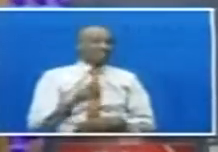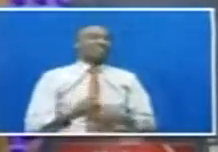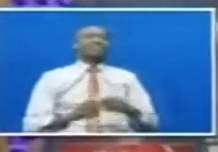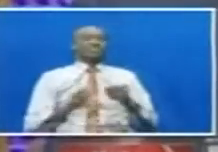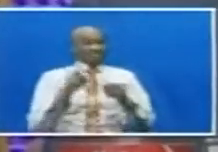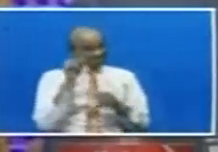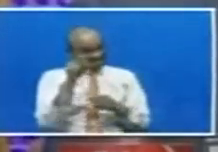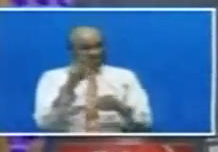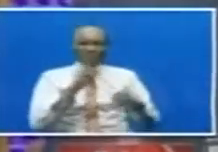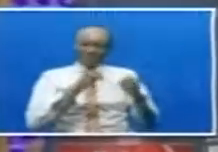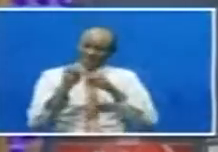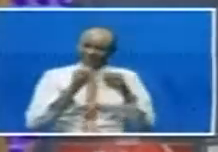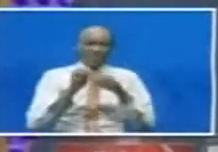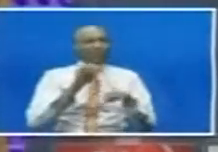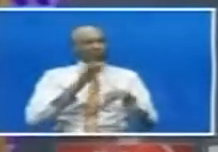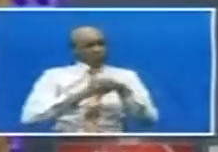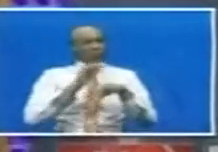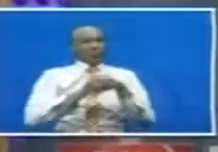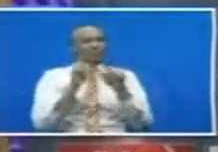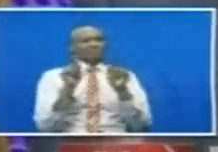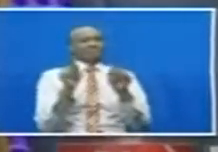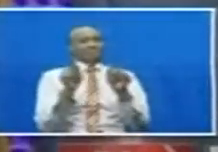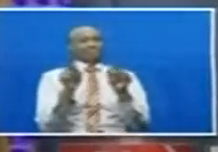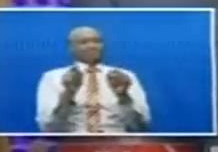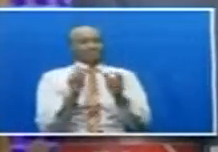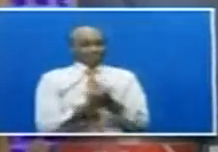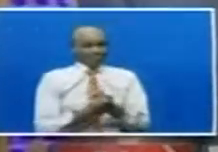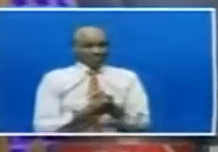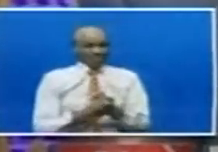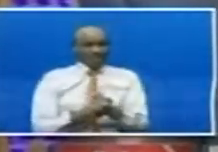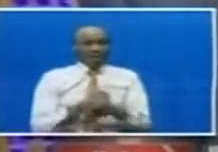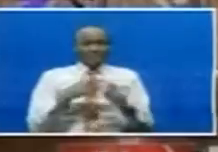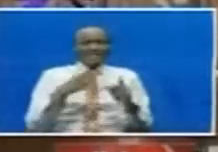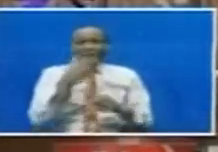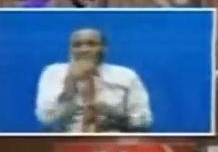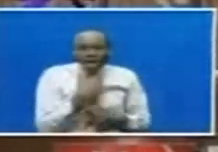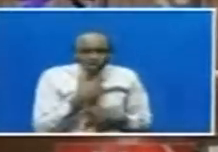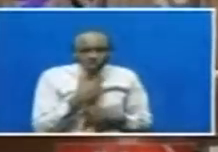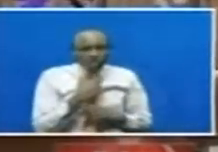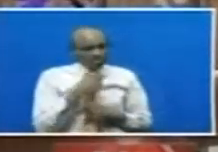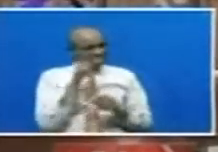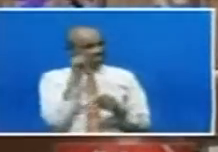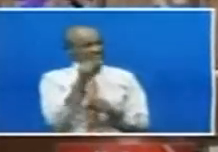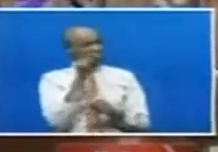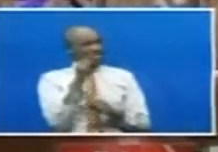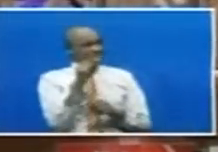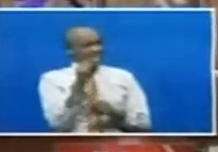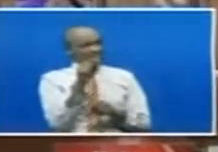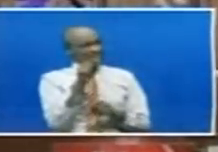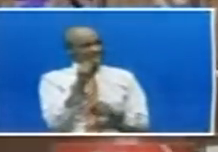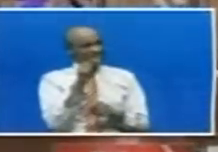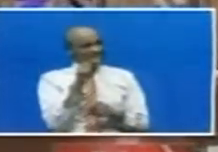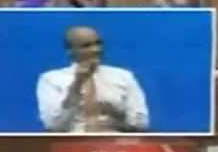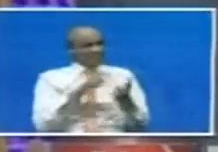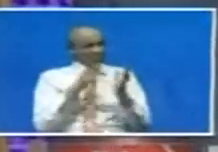as far as management of resources is concerned. The age factor there seems